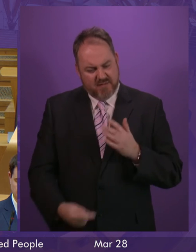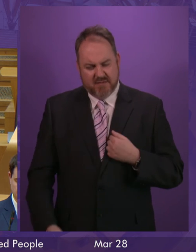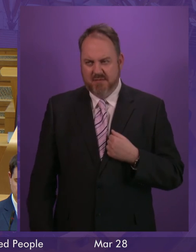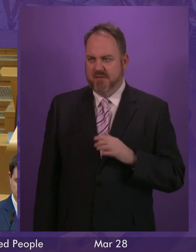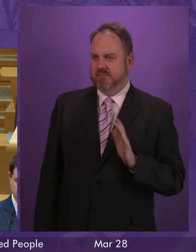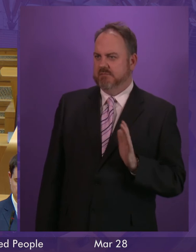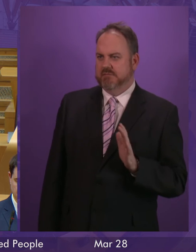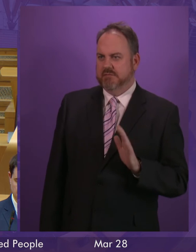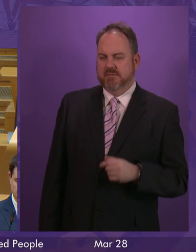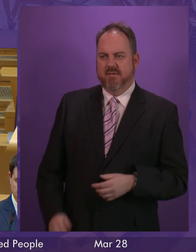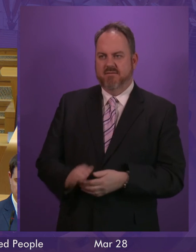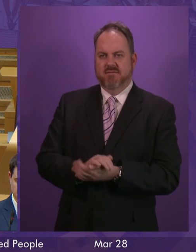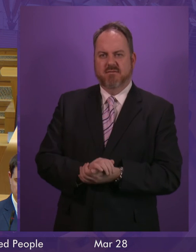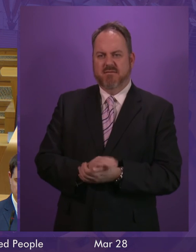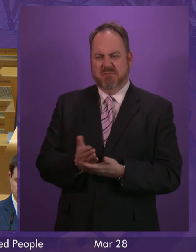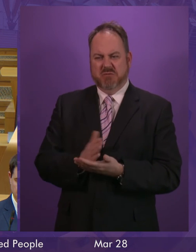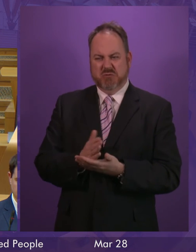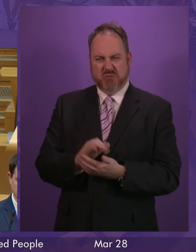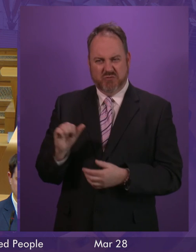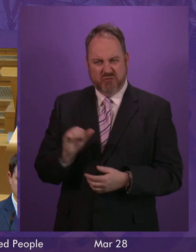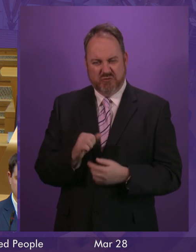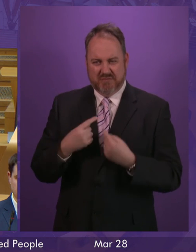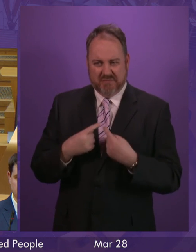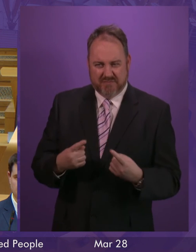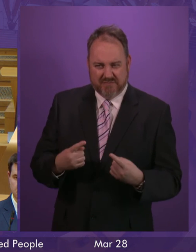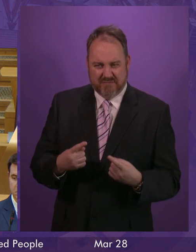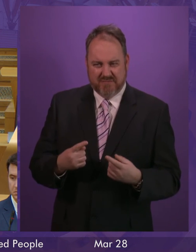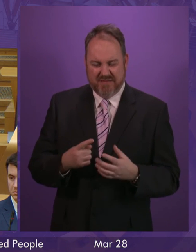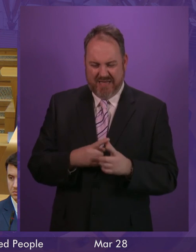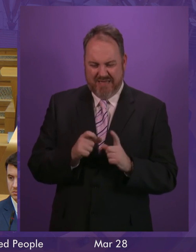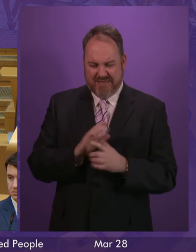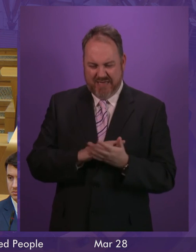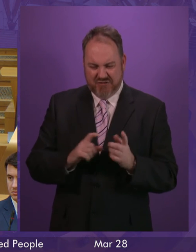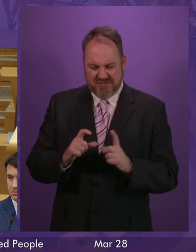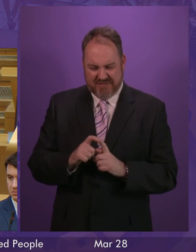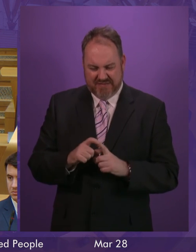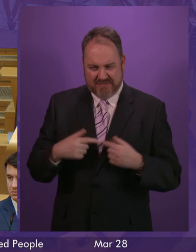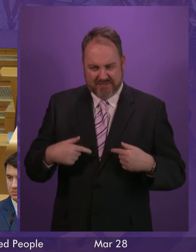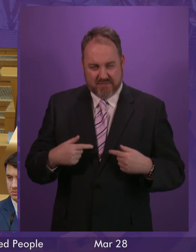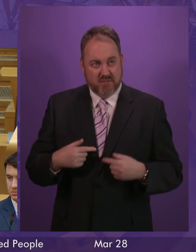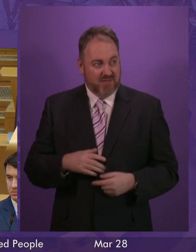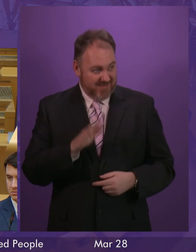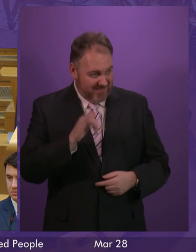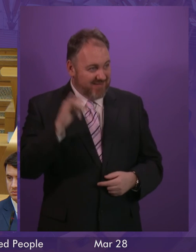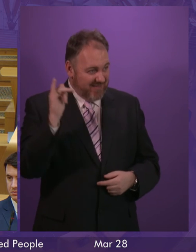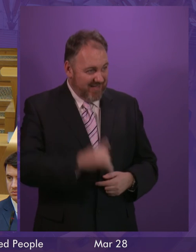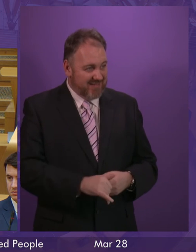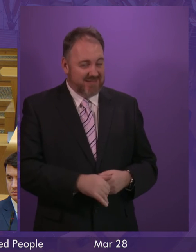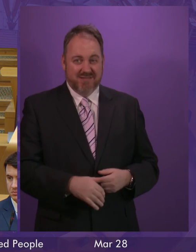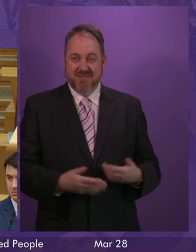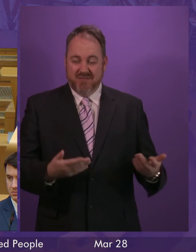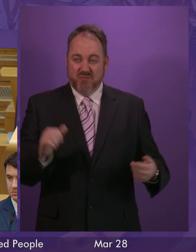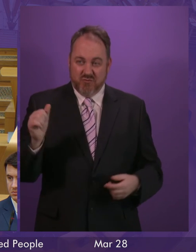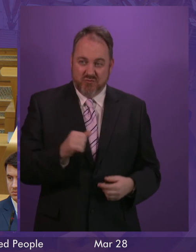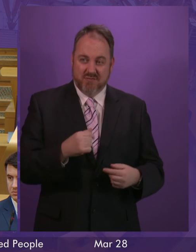had to say, I said, I wasn't sure if I should, or I could, or whether it was justified. And Jeremy told me that I absolutely had to, because unless people do